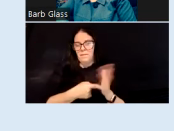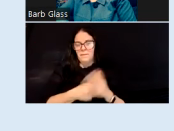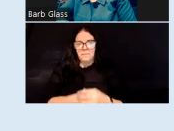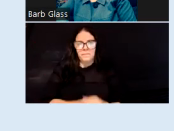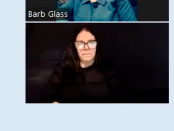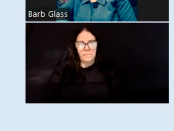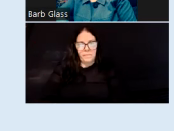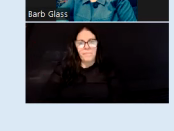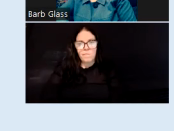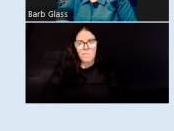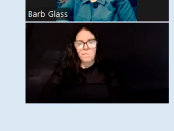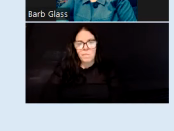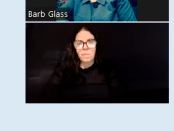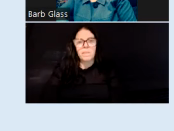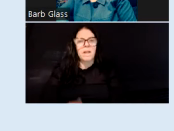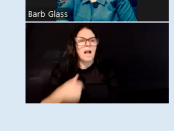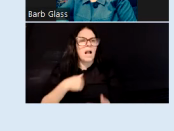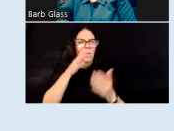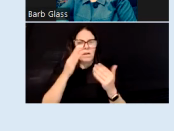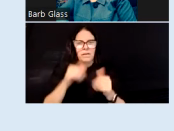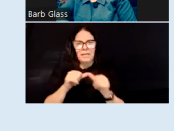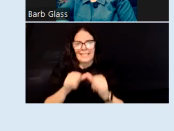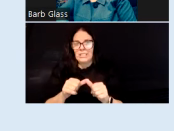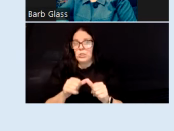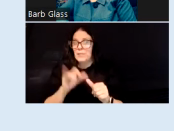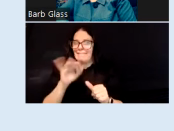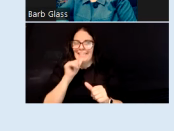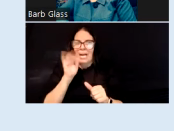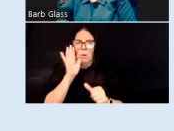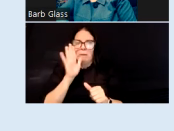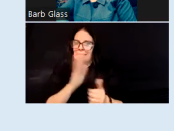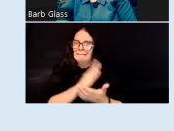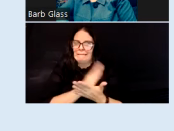Yep. Okay, I'm going to continue on, or we will never get finished today.